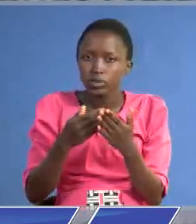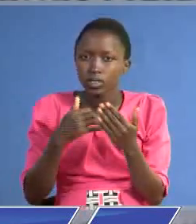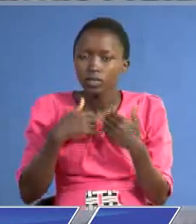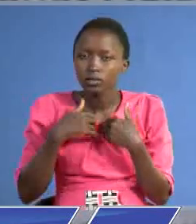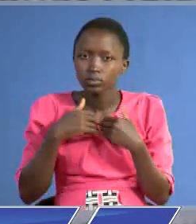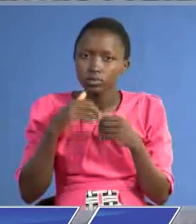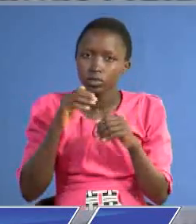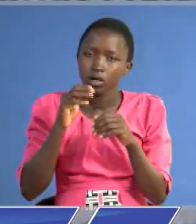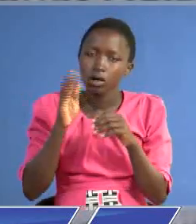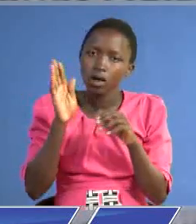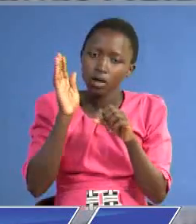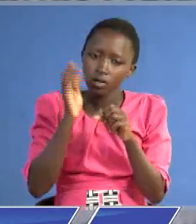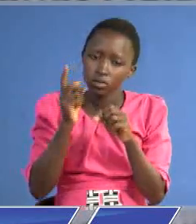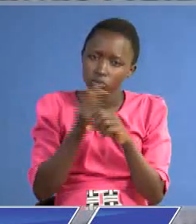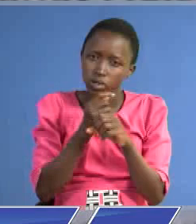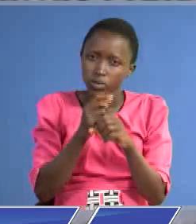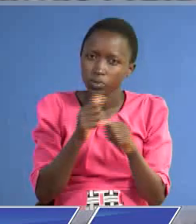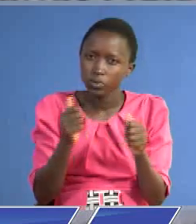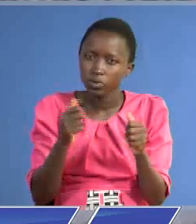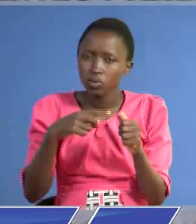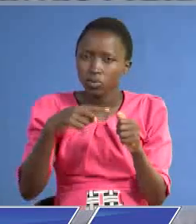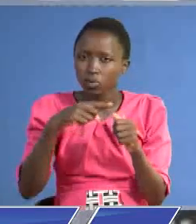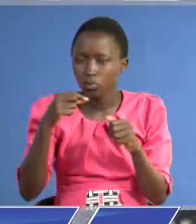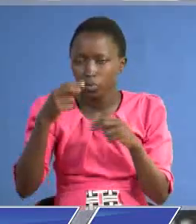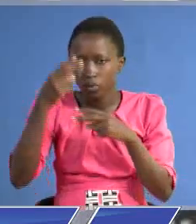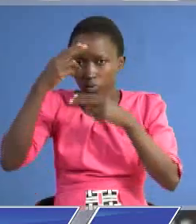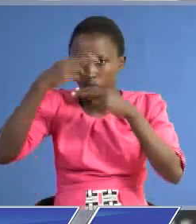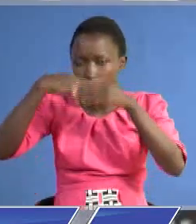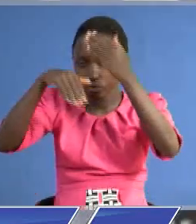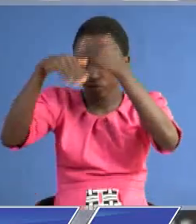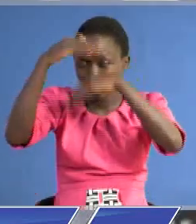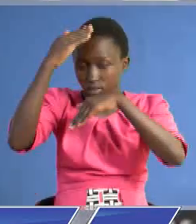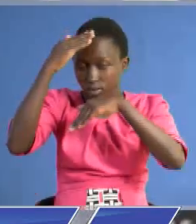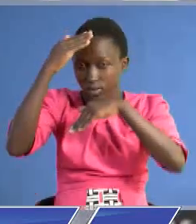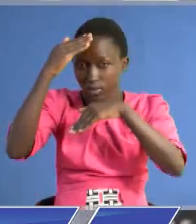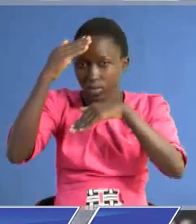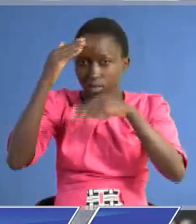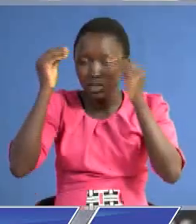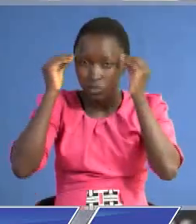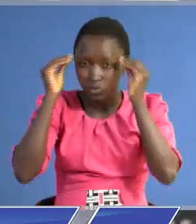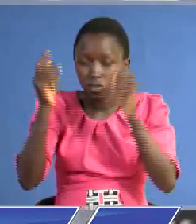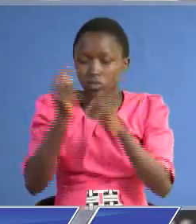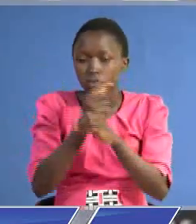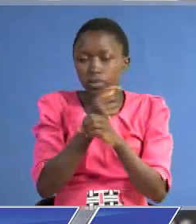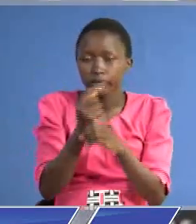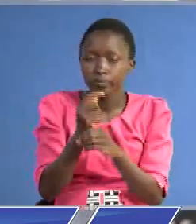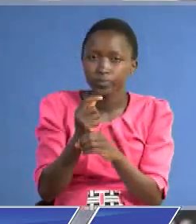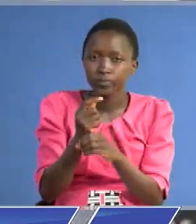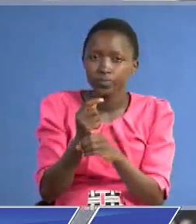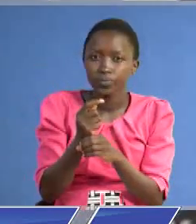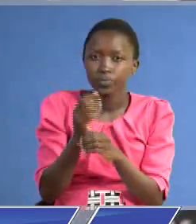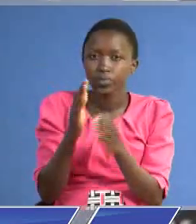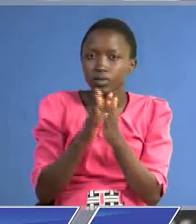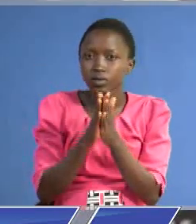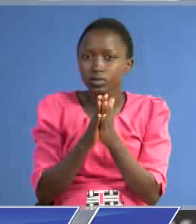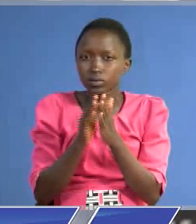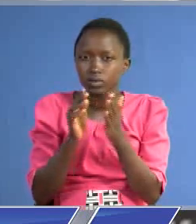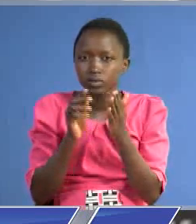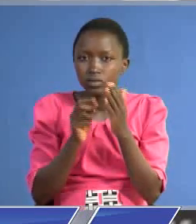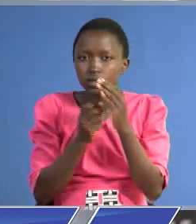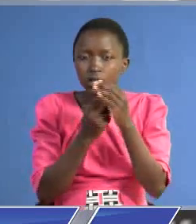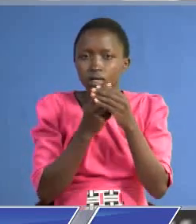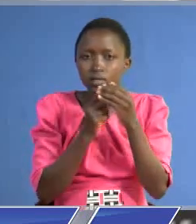high school training and so on to go to university. Or student training and the exposure